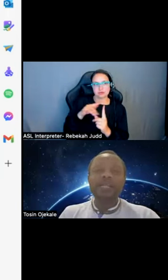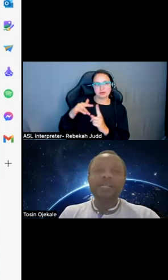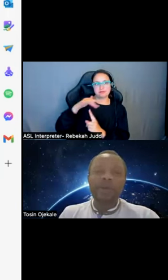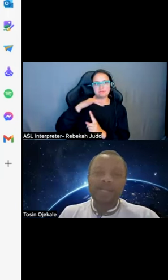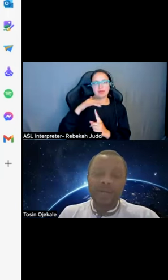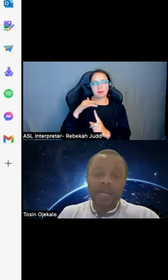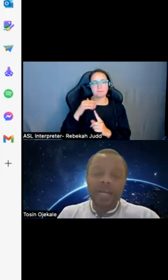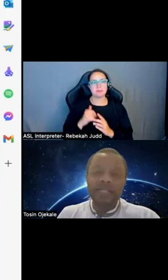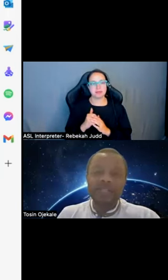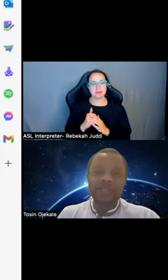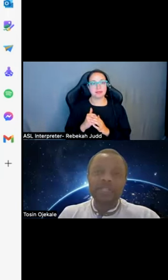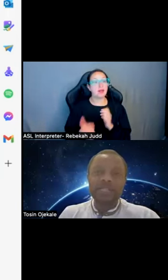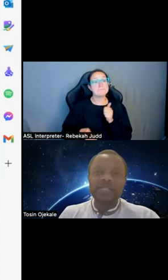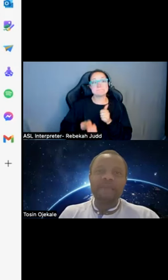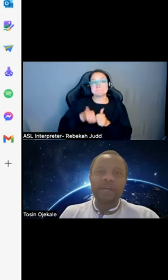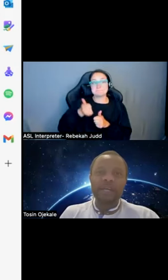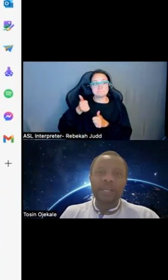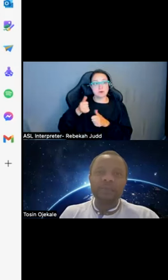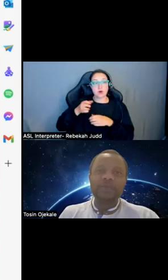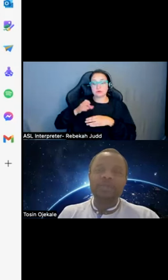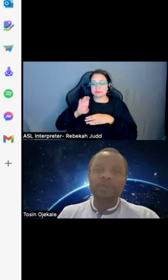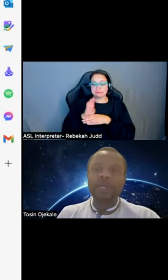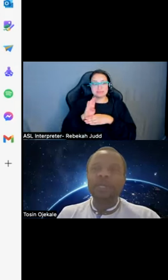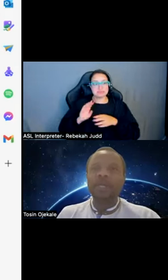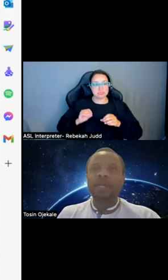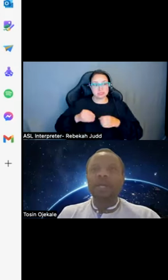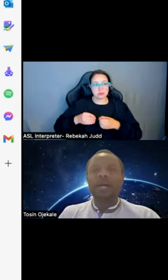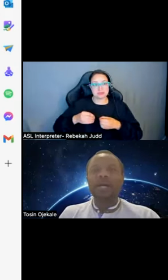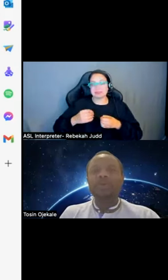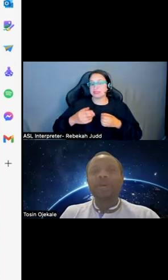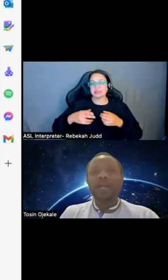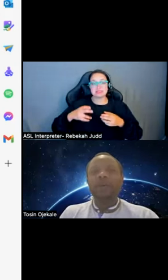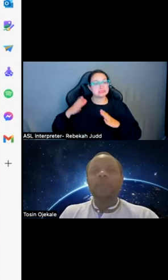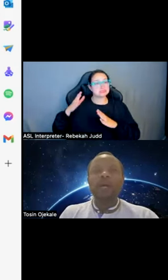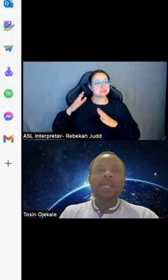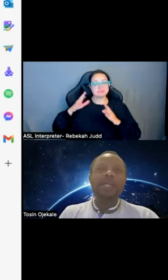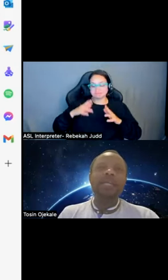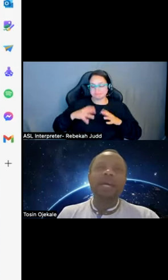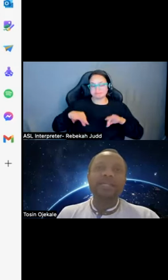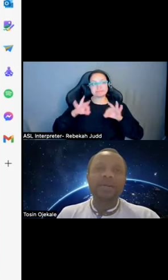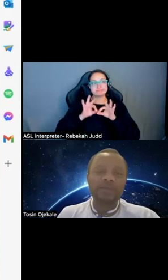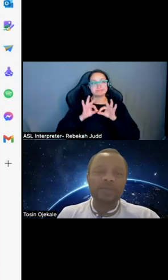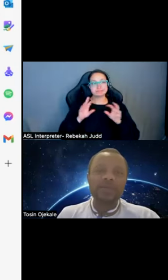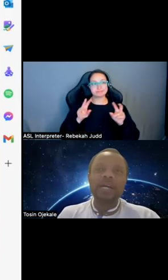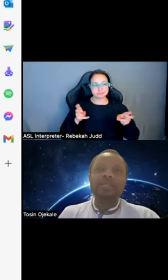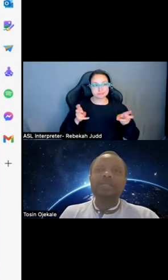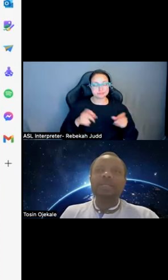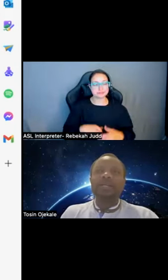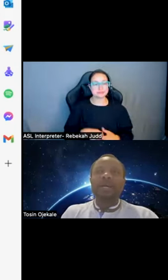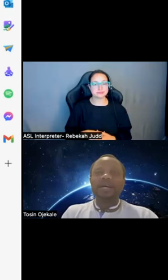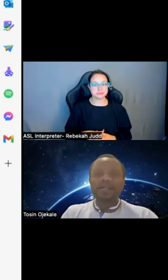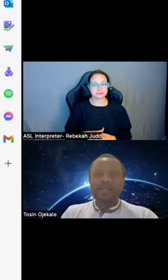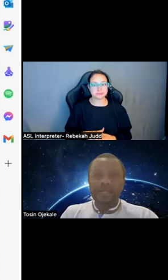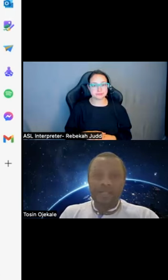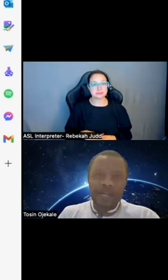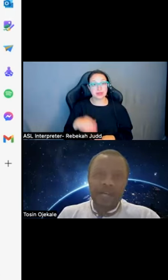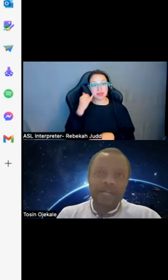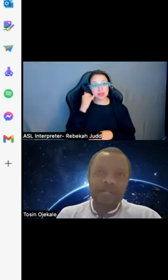most enterprise organizations, this is a very huge topic. So whether you are working as a consultant, as